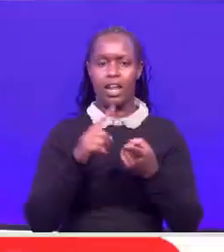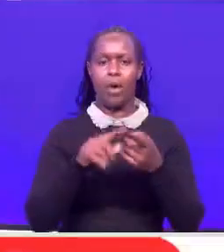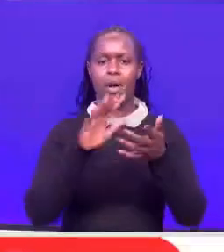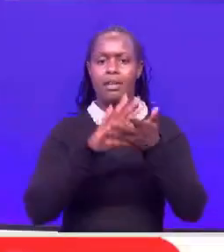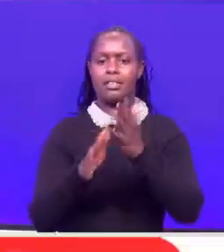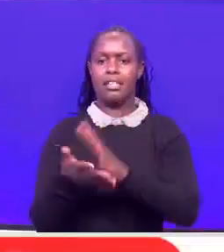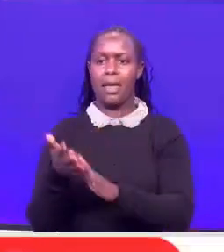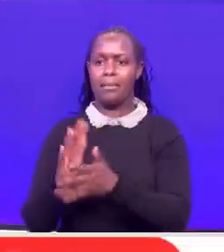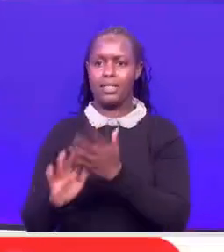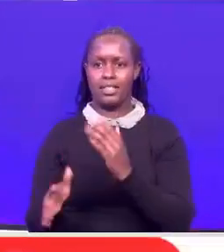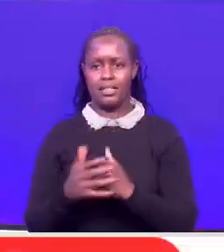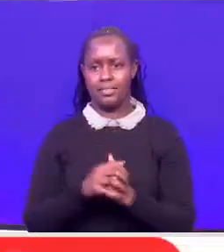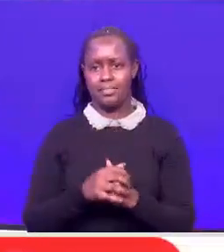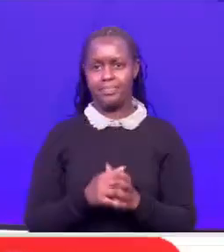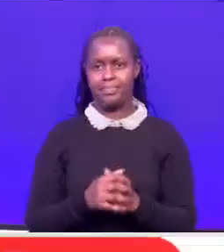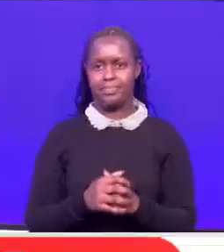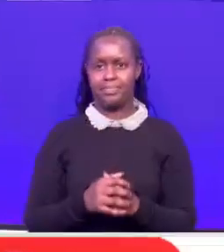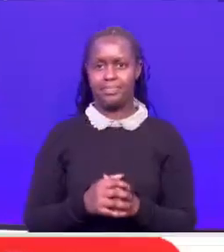tell